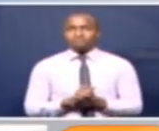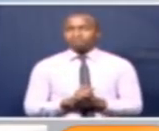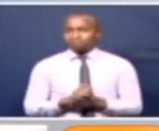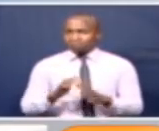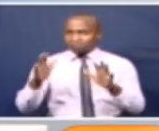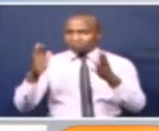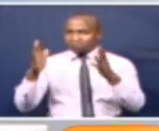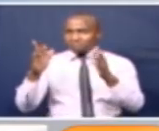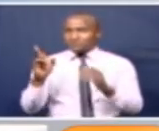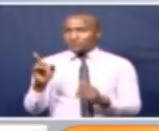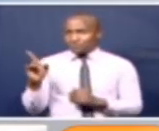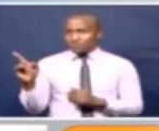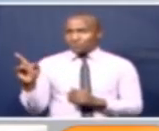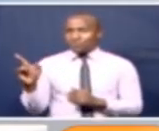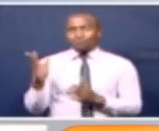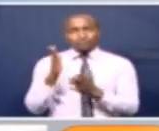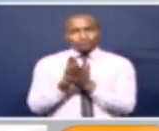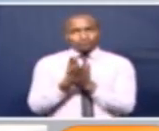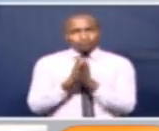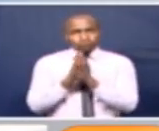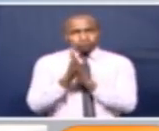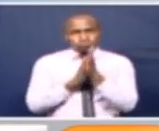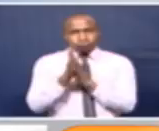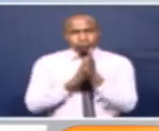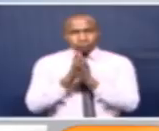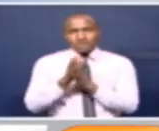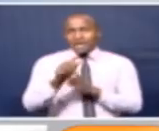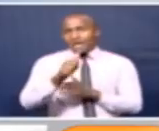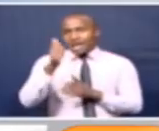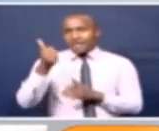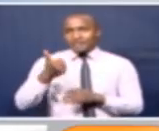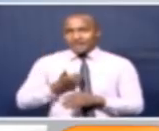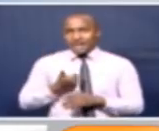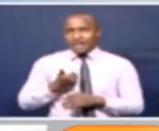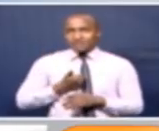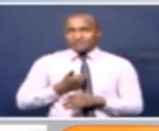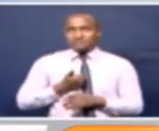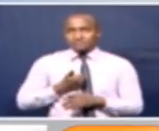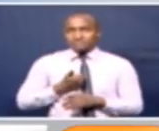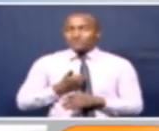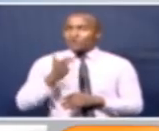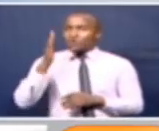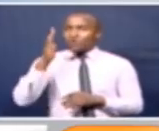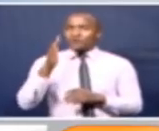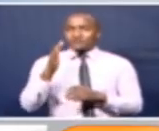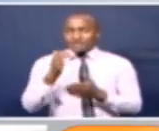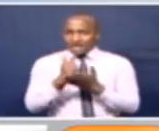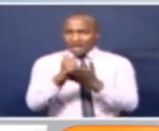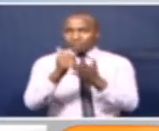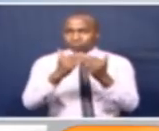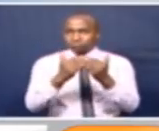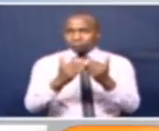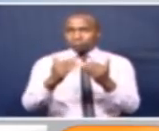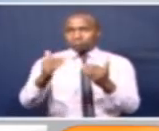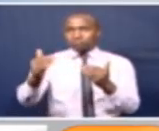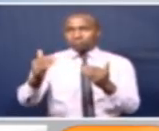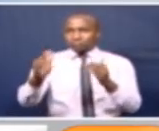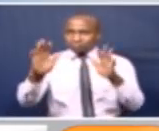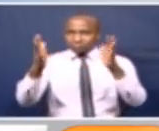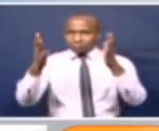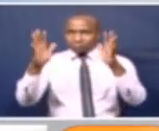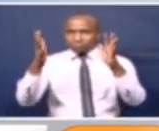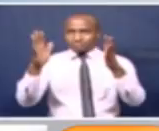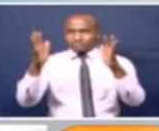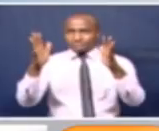Congratulations, young girl. I'm sure you are an inspiration to many girls outside there. May God see you through every step of